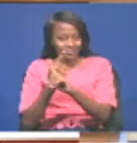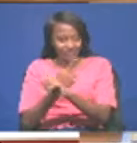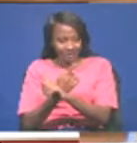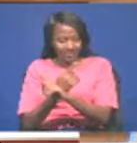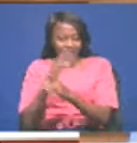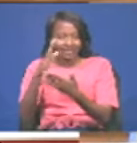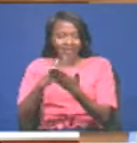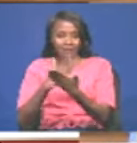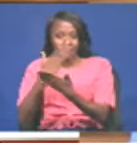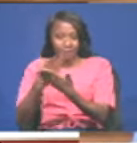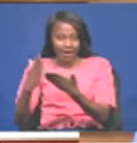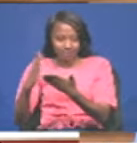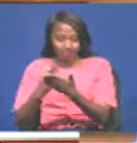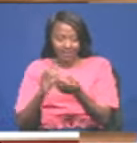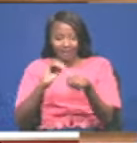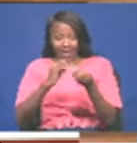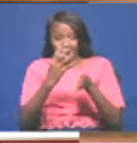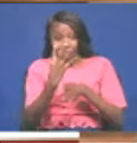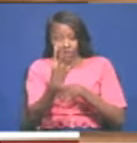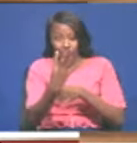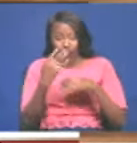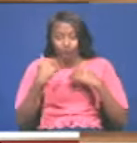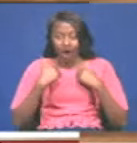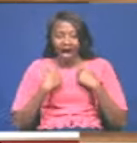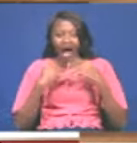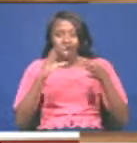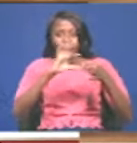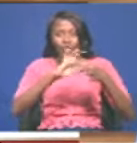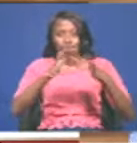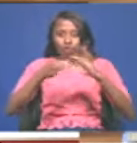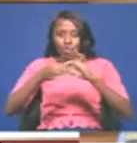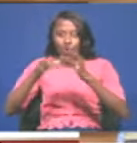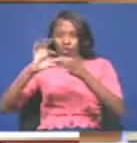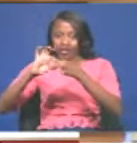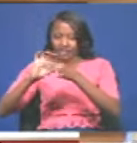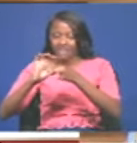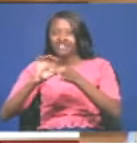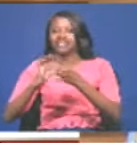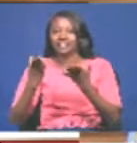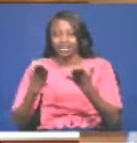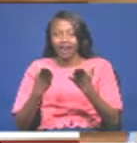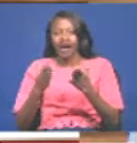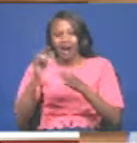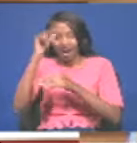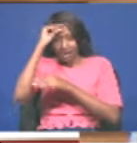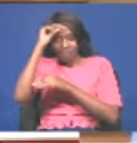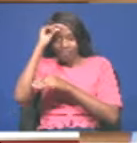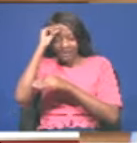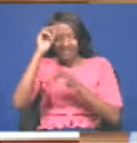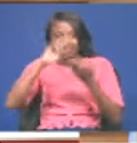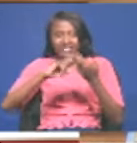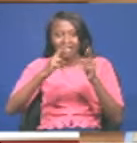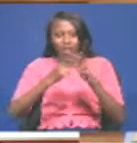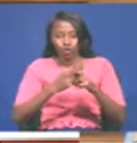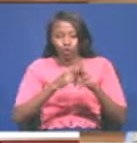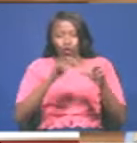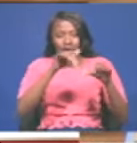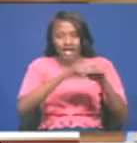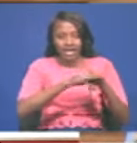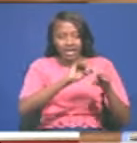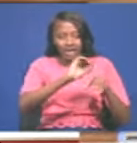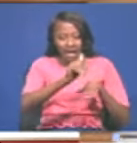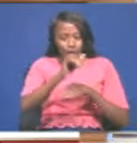Number four, he'll coordinate intergovernmental relations between the national government and the county government,